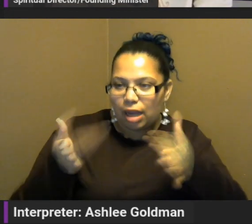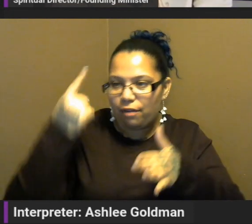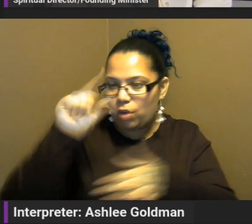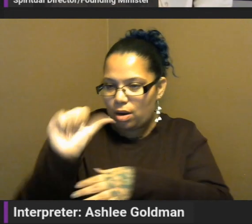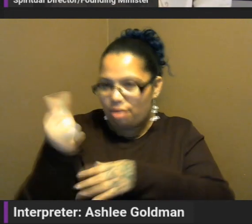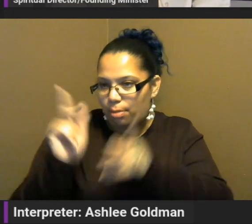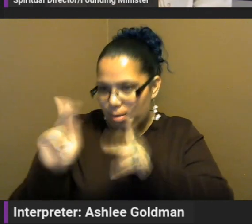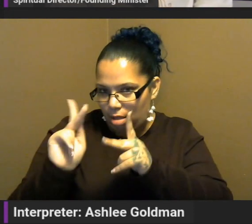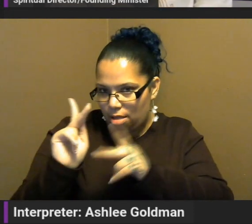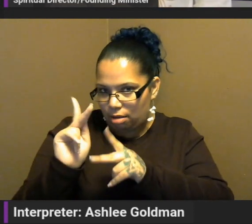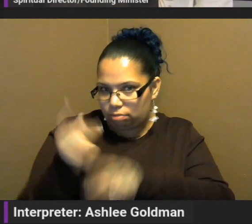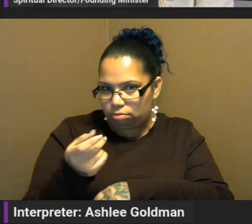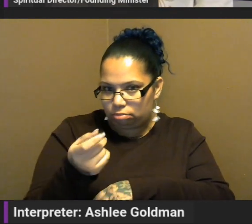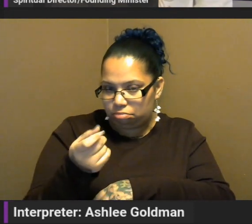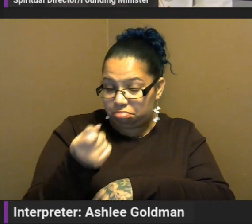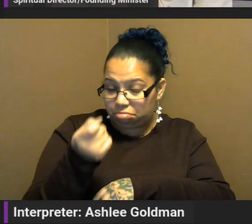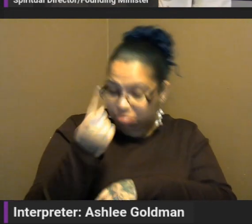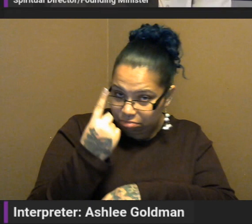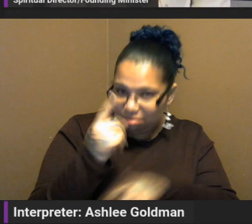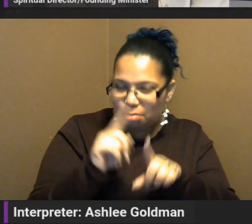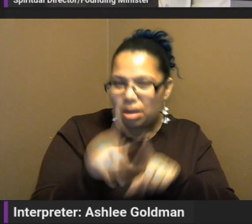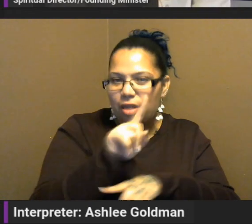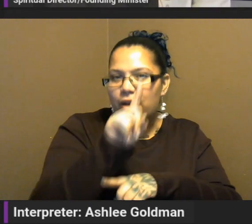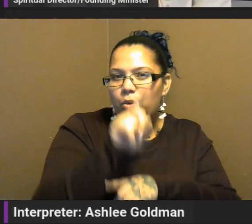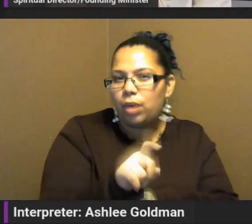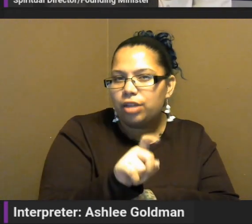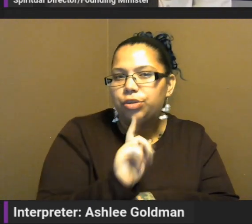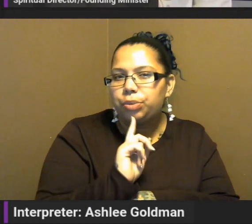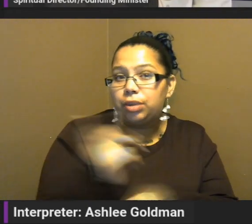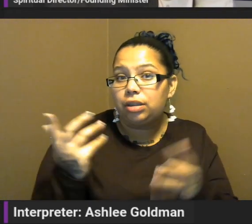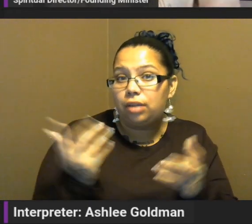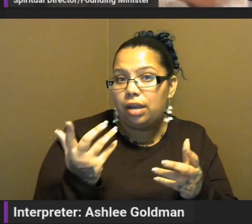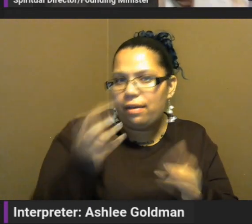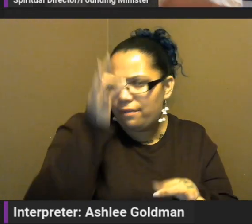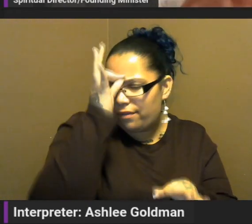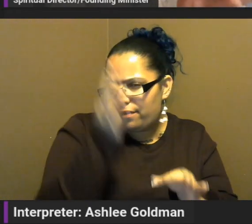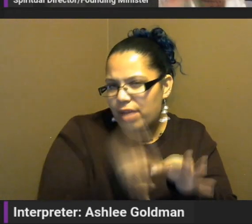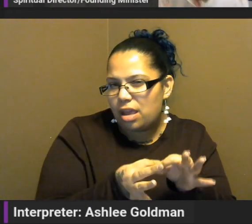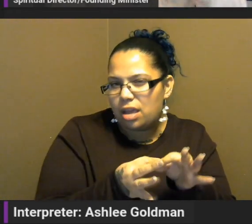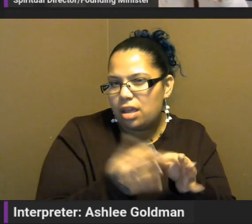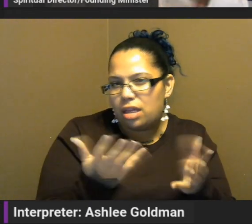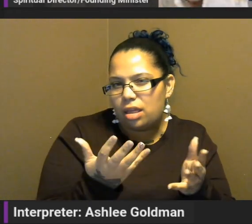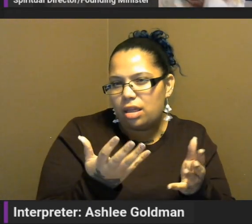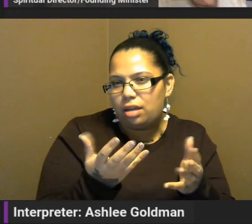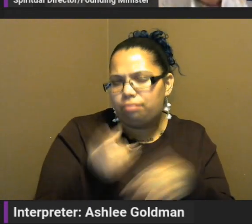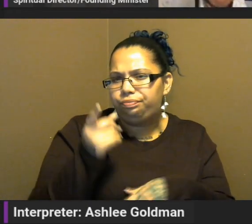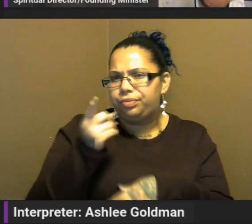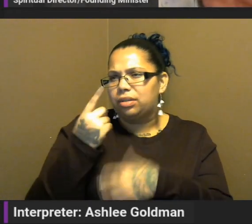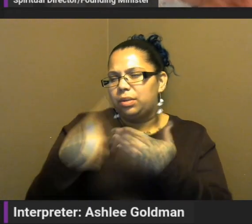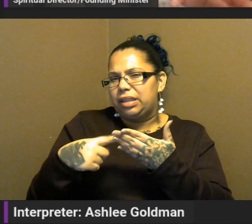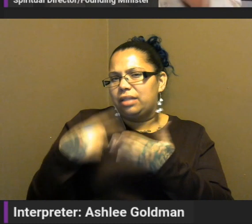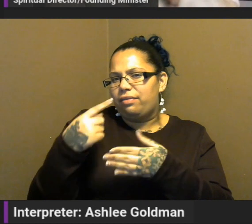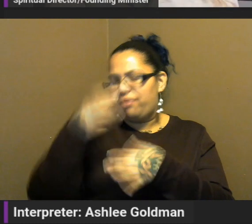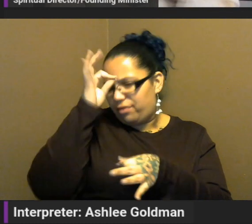Gotcha. But the question is, so faith, because that's what he was talking about. There's a bunch of stuff in there. If